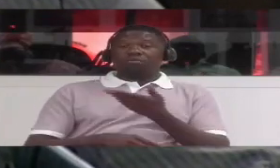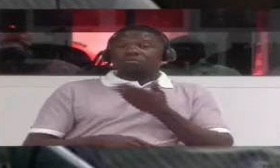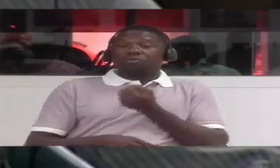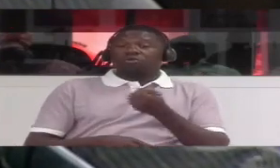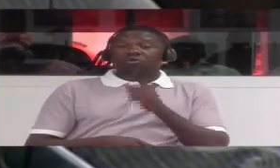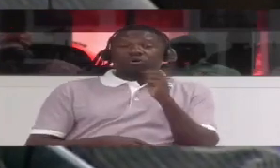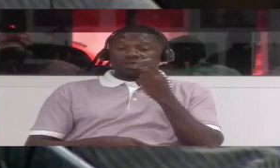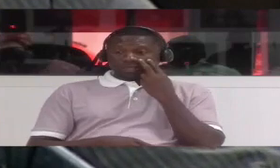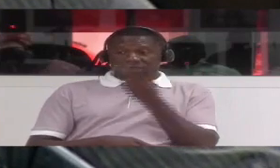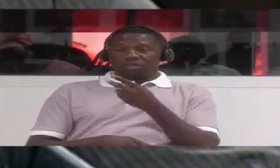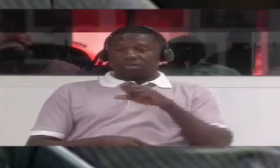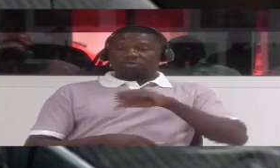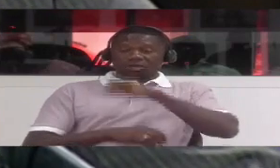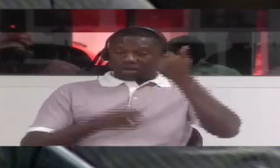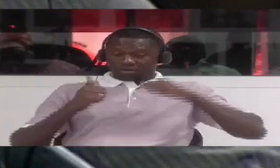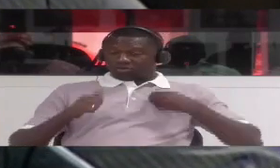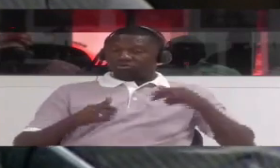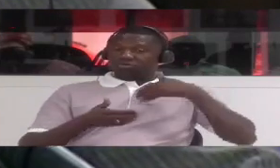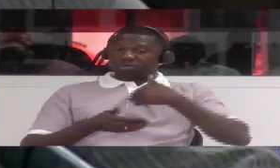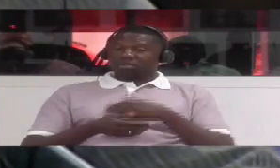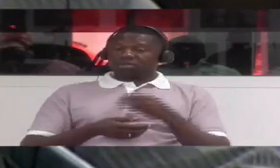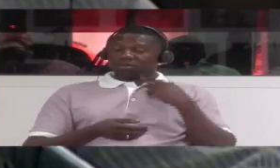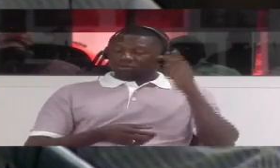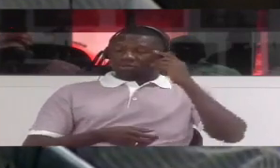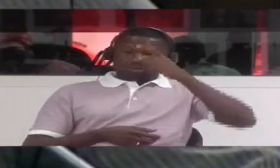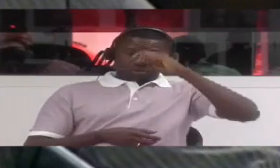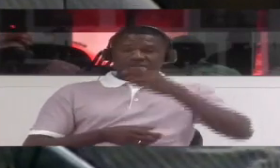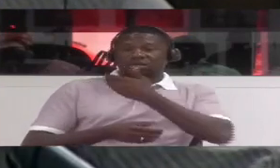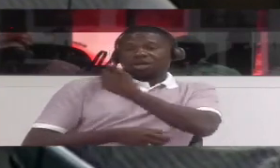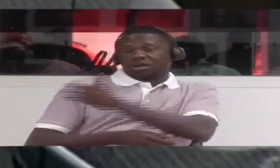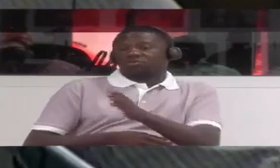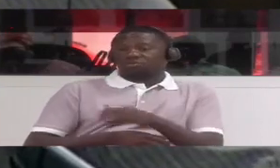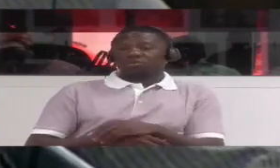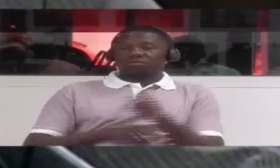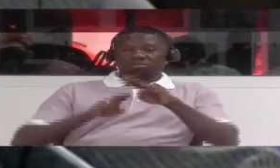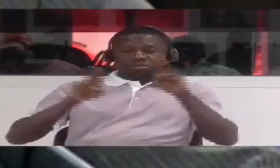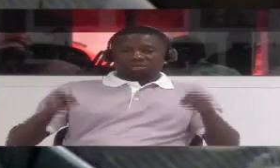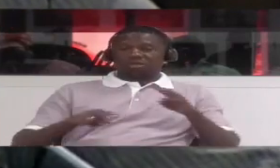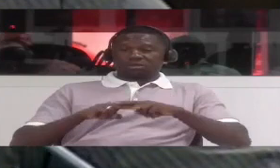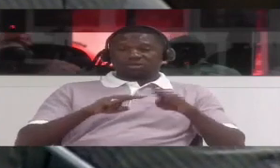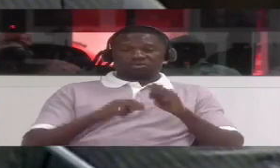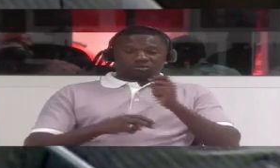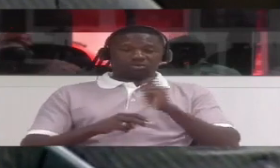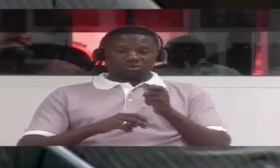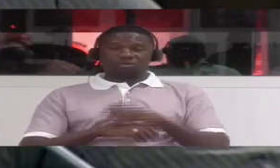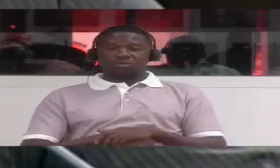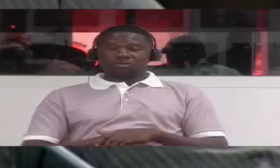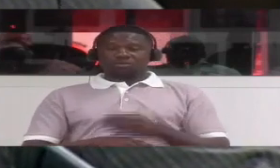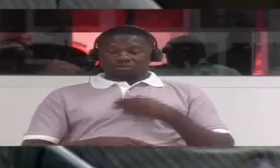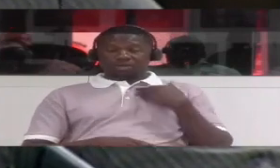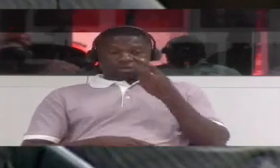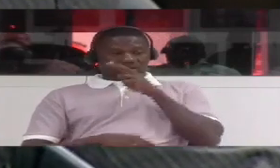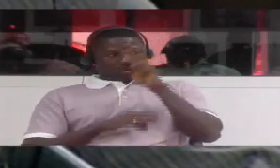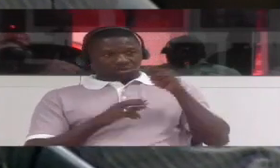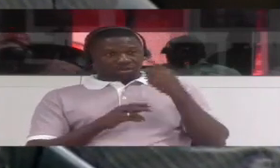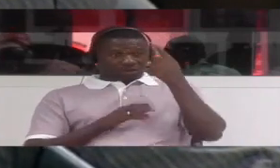saw that glaringly. That's what I learned from what happened. But clearly I saw them and they weren't happy. Their faces weren't looking good when they saw me.